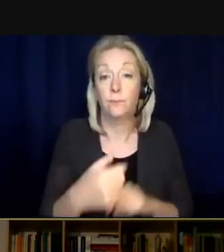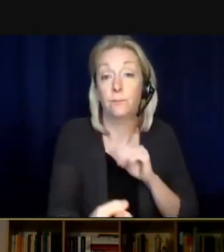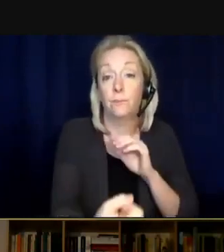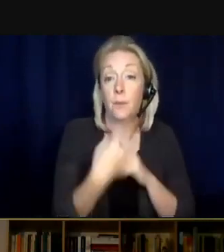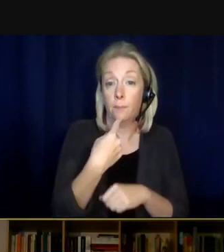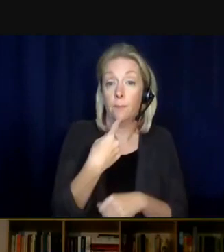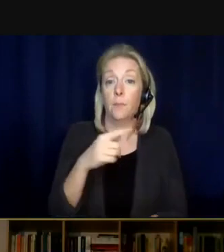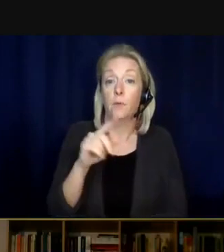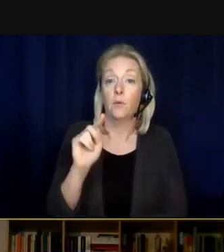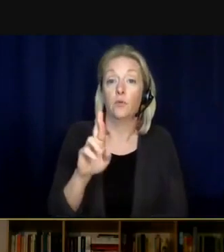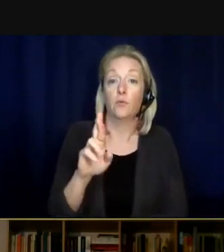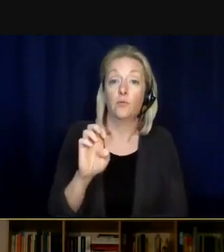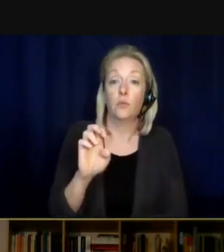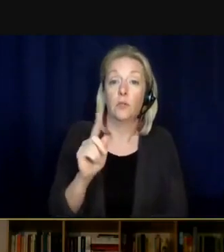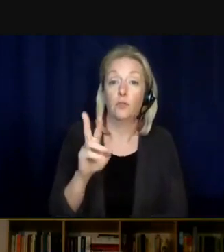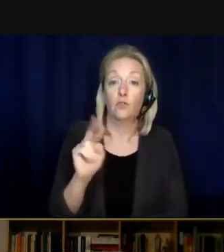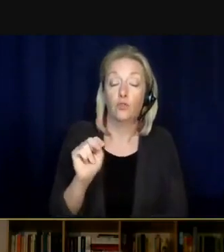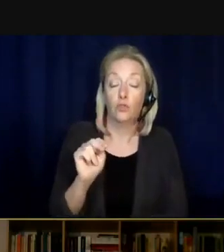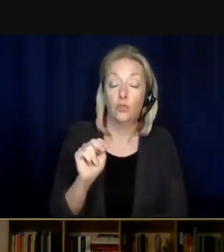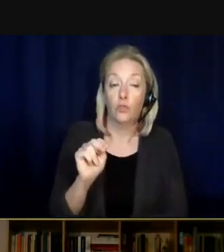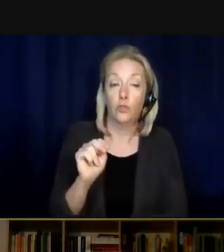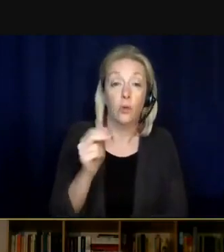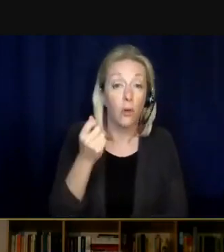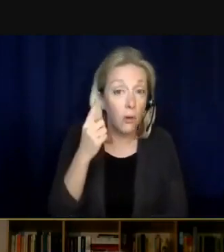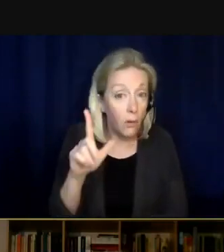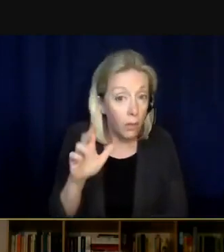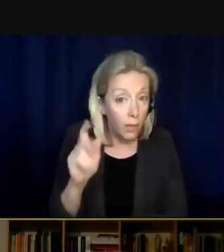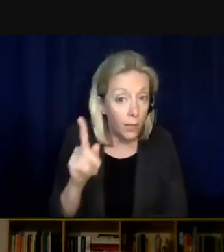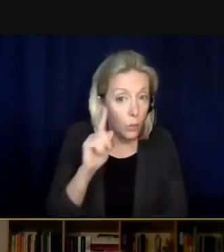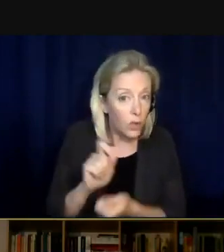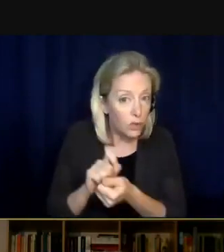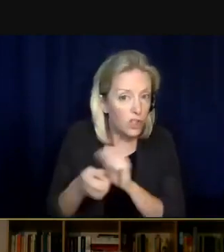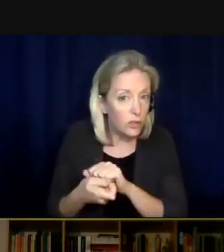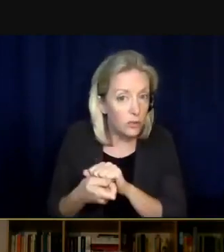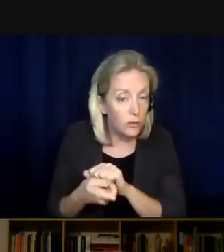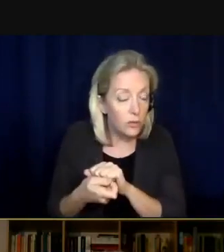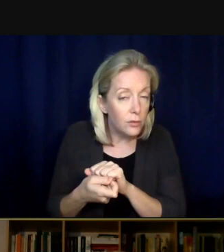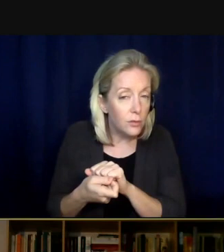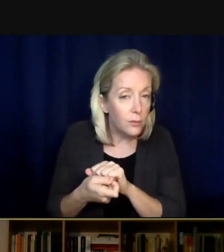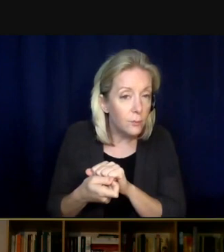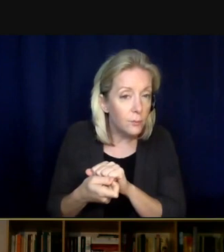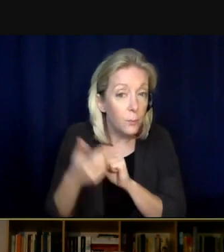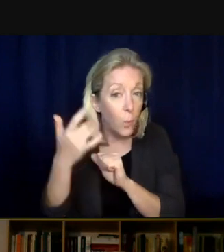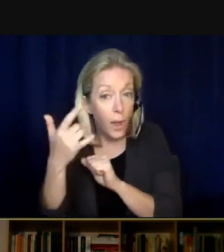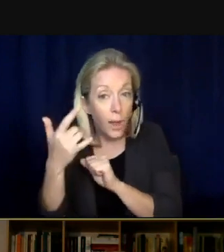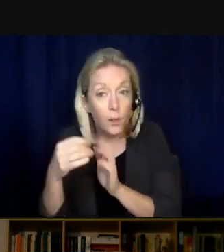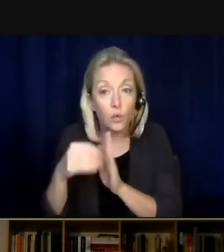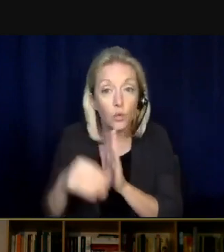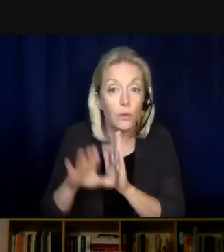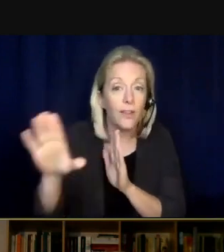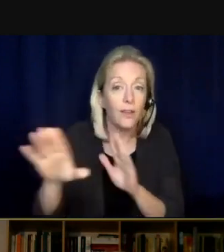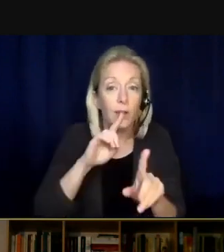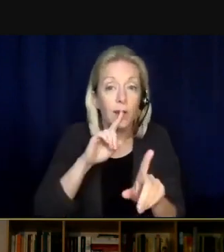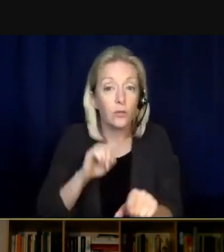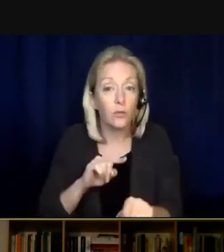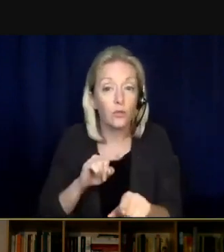returned. And the link will have changed because it will have the students' information that they put